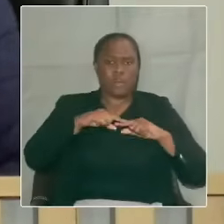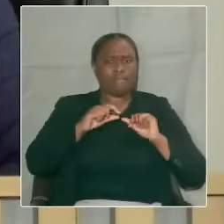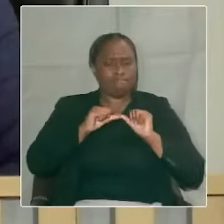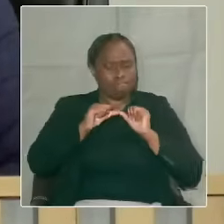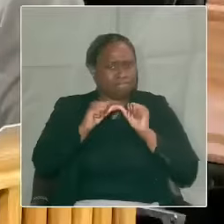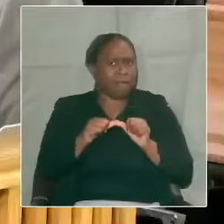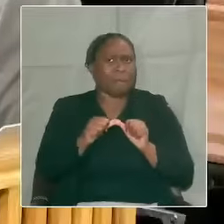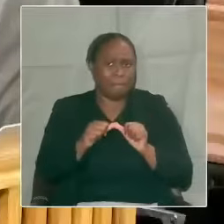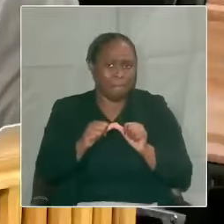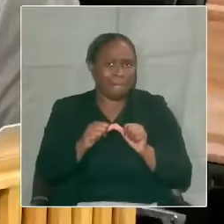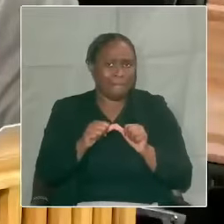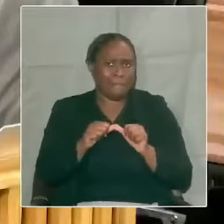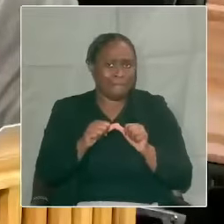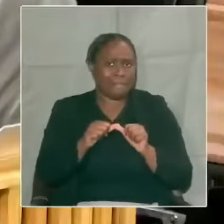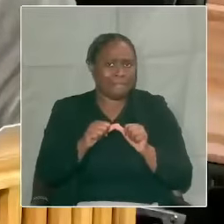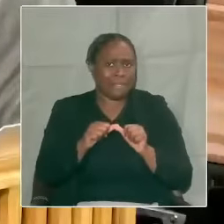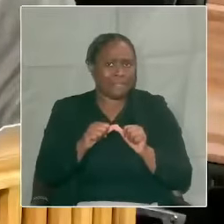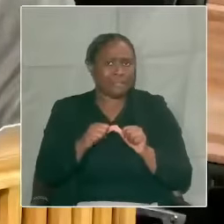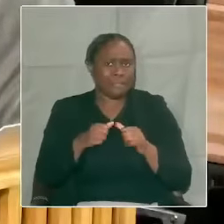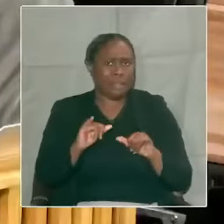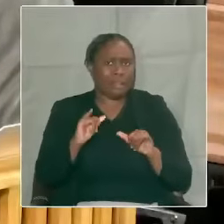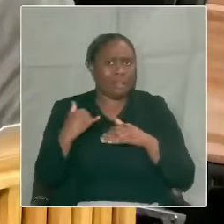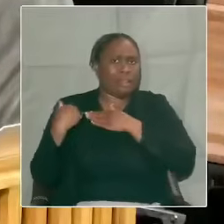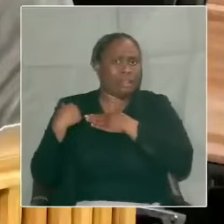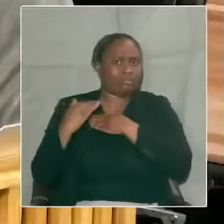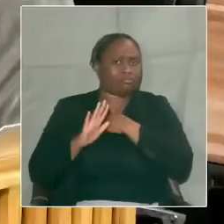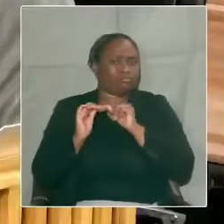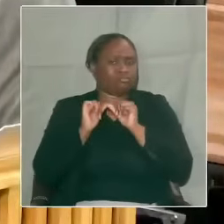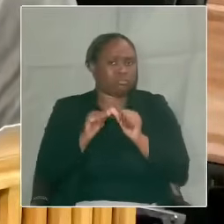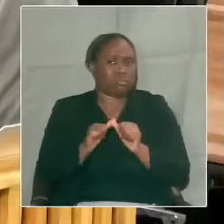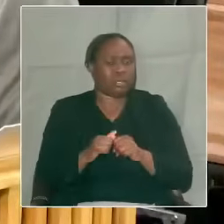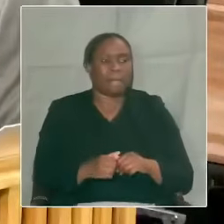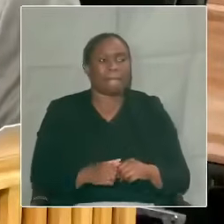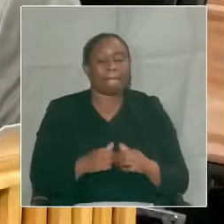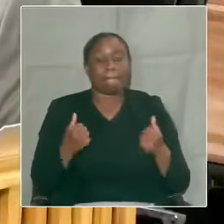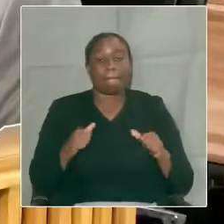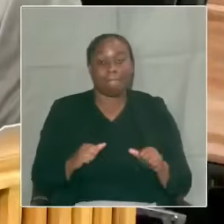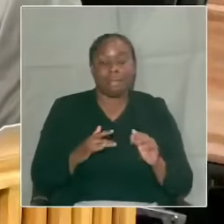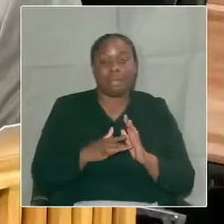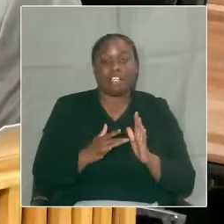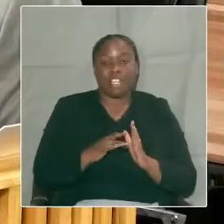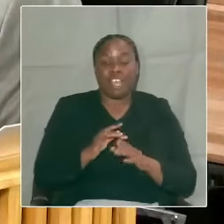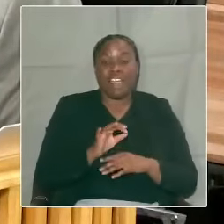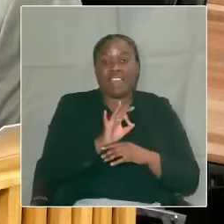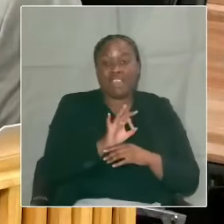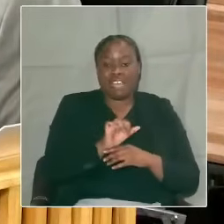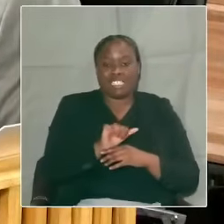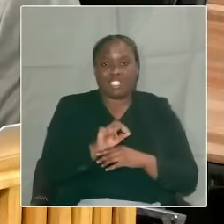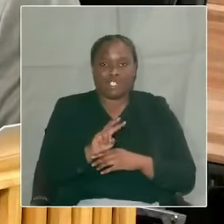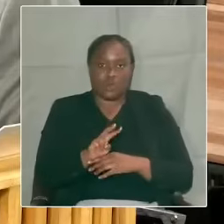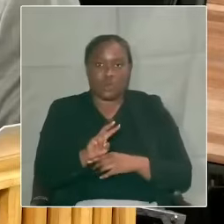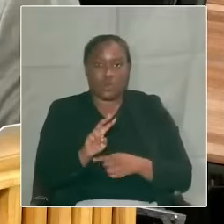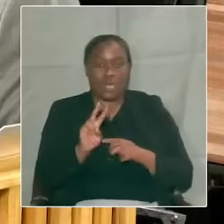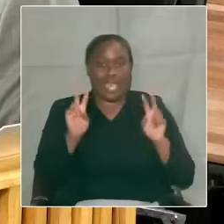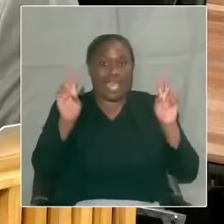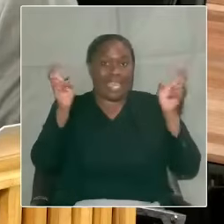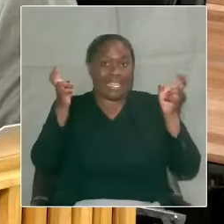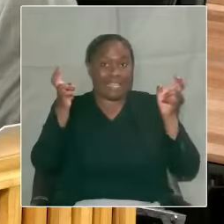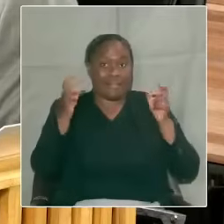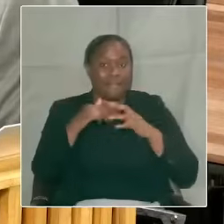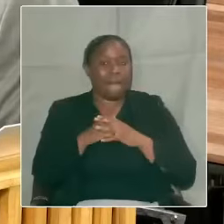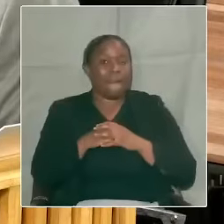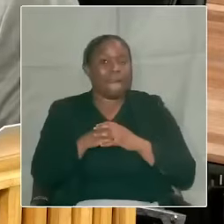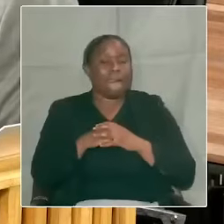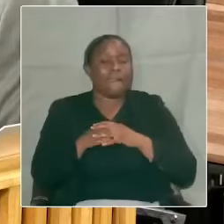I can ask you to please turn to page 362 under the heading